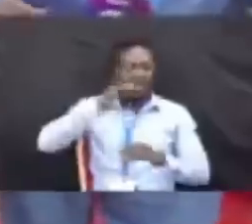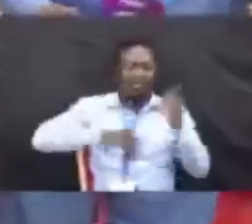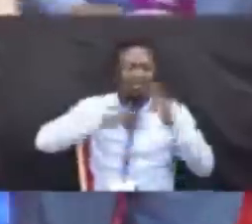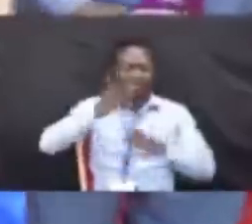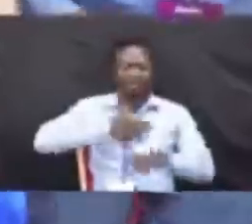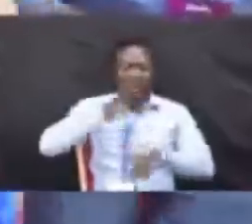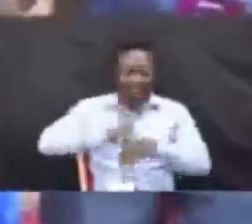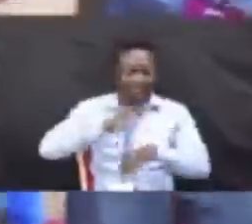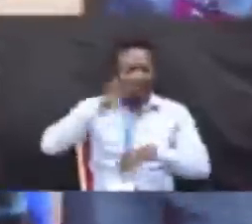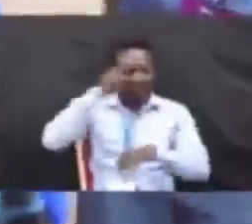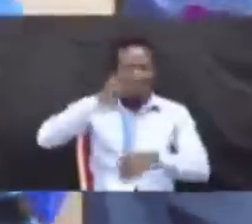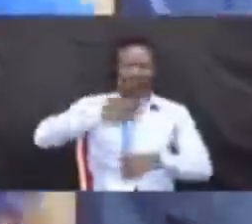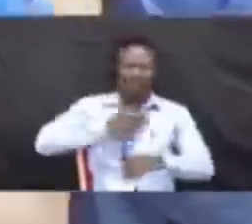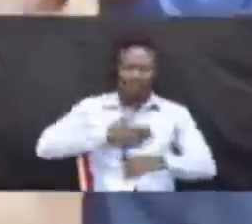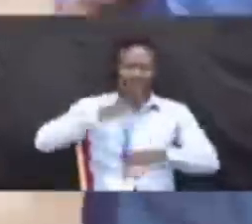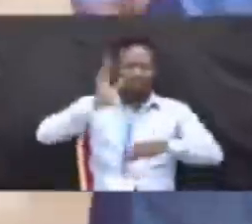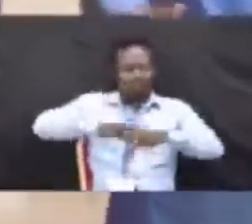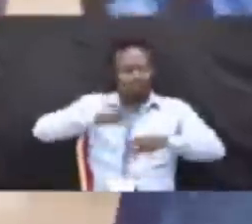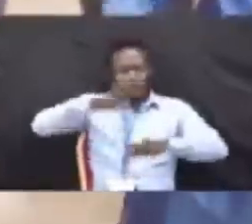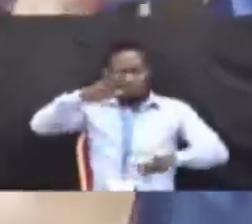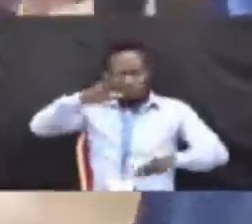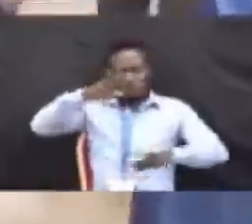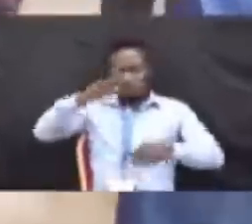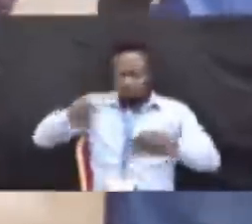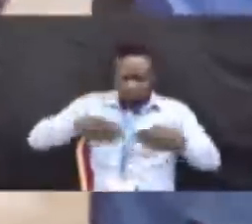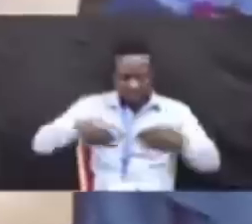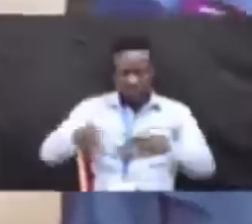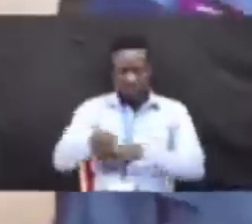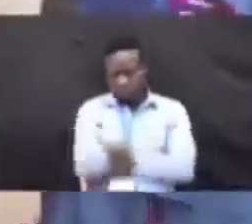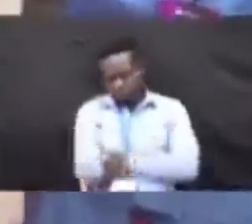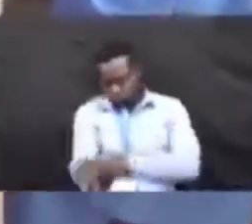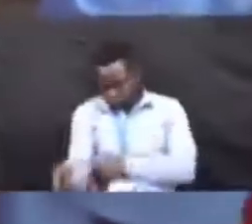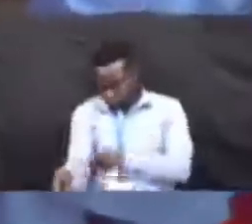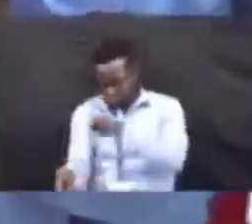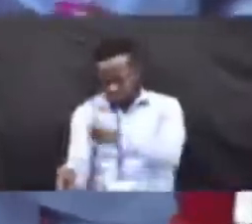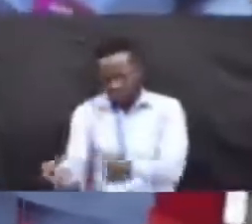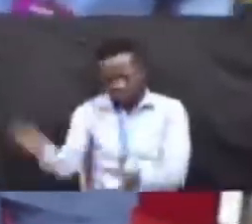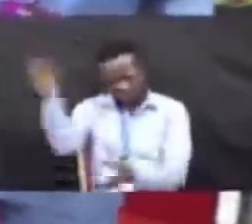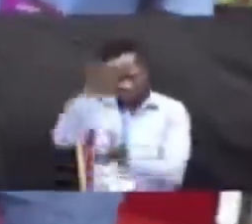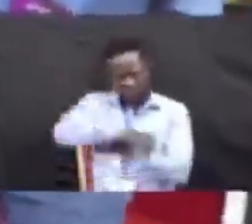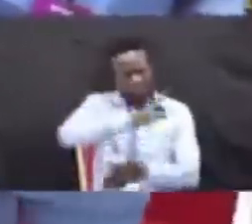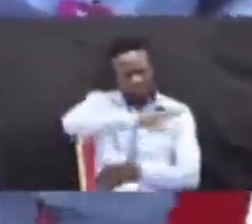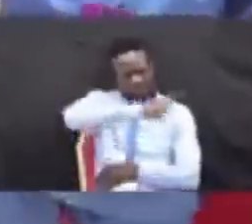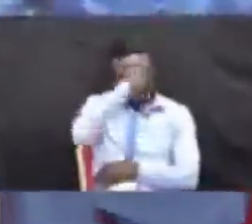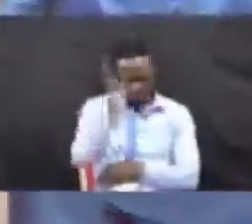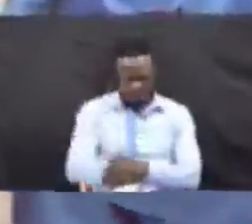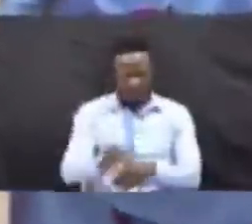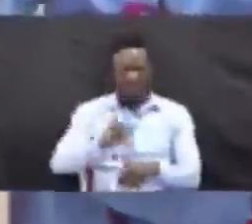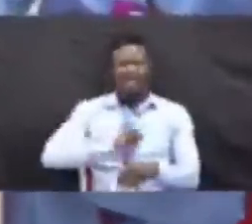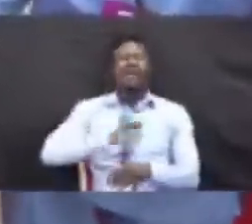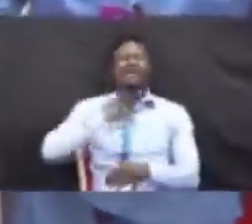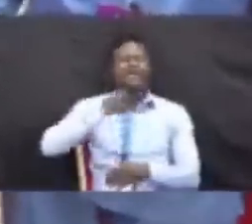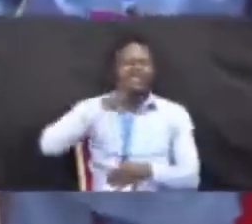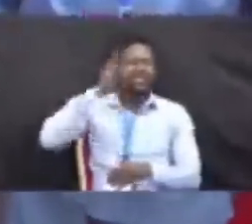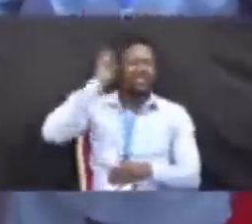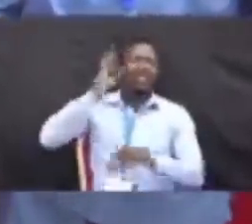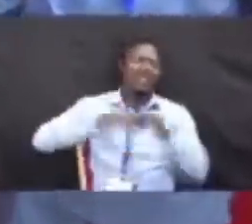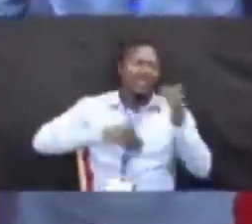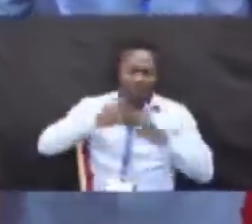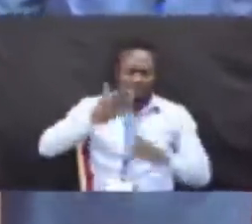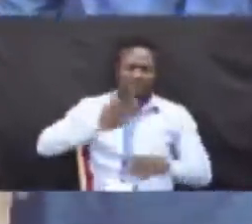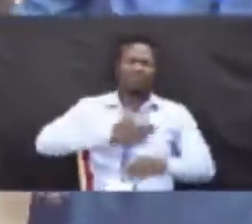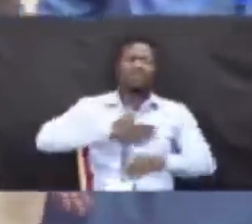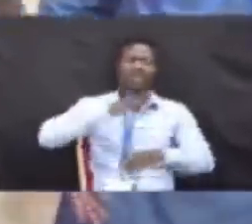I will build my church. And the gates of hell shall not prevail. I say,